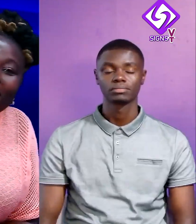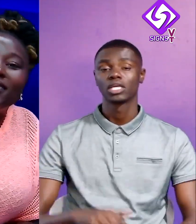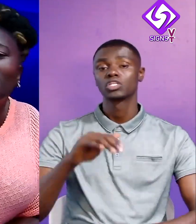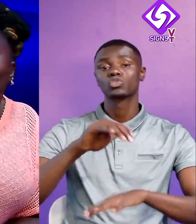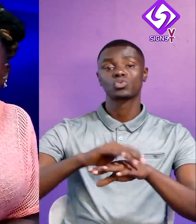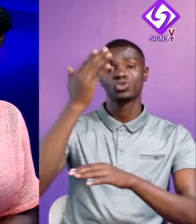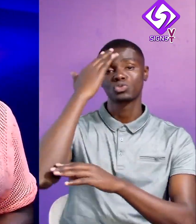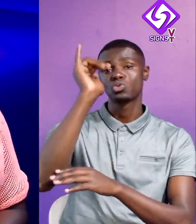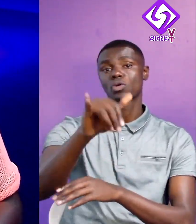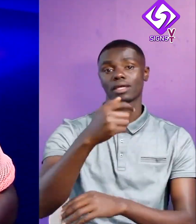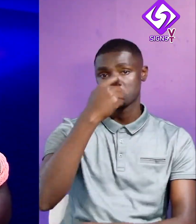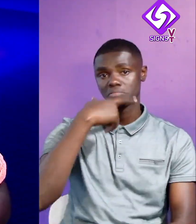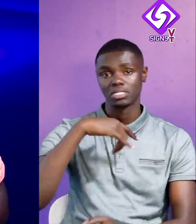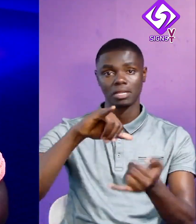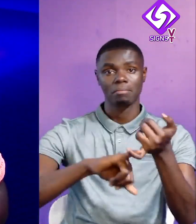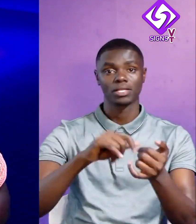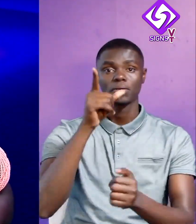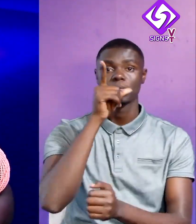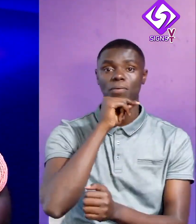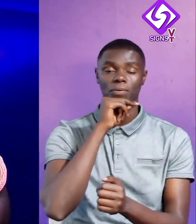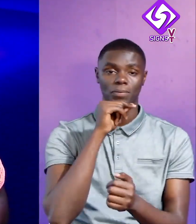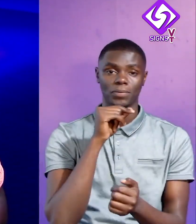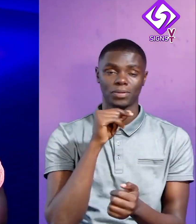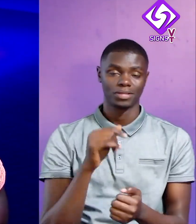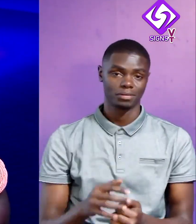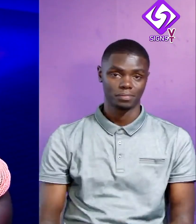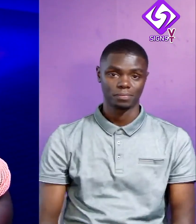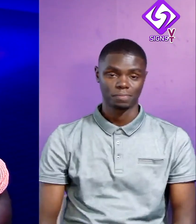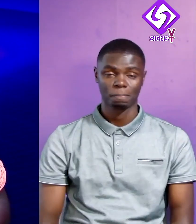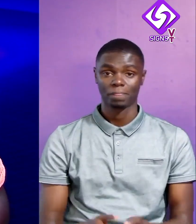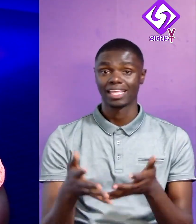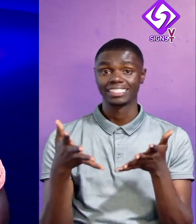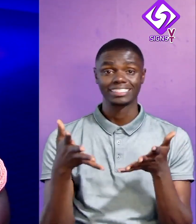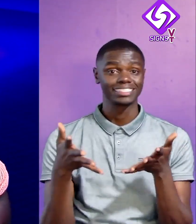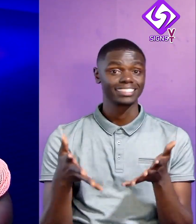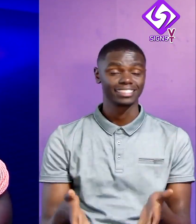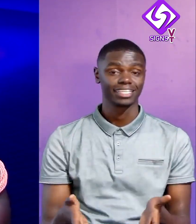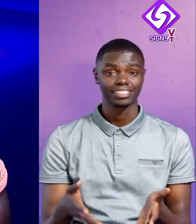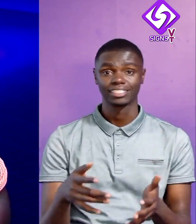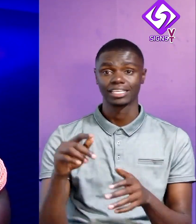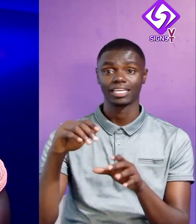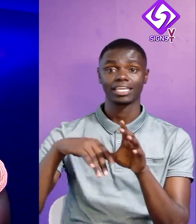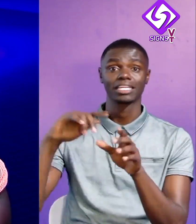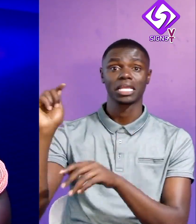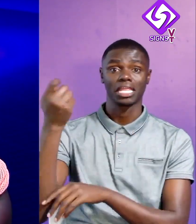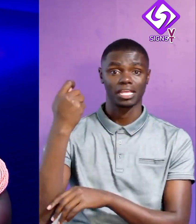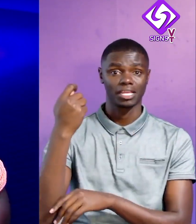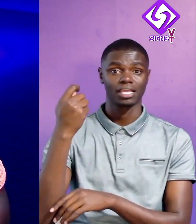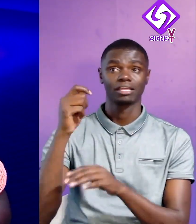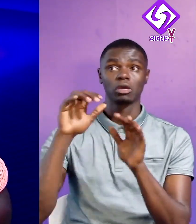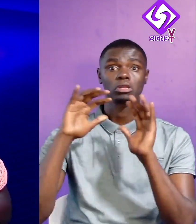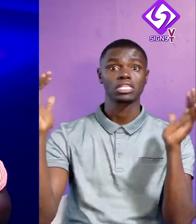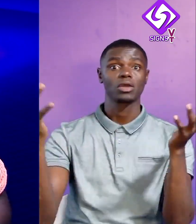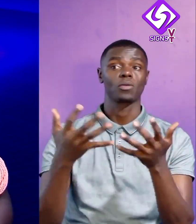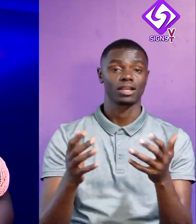know that Richard is married to a wife. And nowadays, unajua Richard, Kenya, in the whole world,